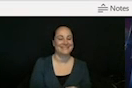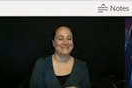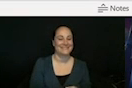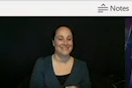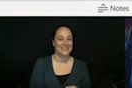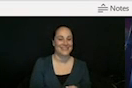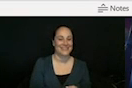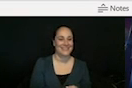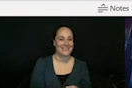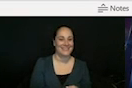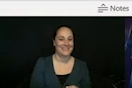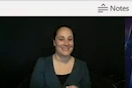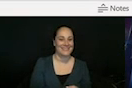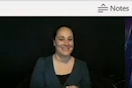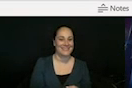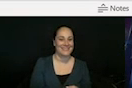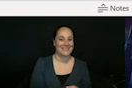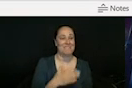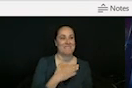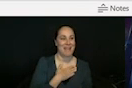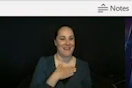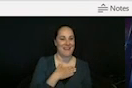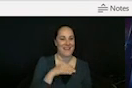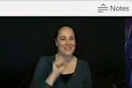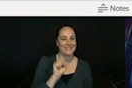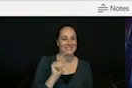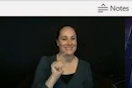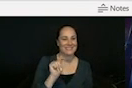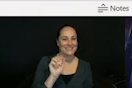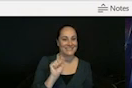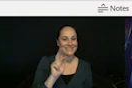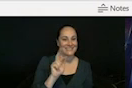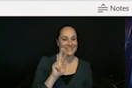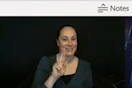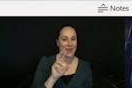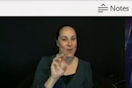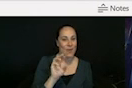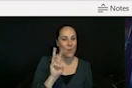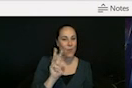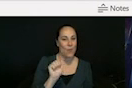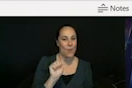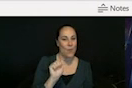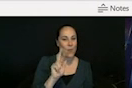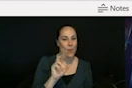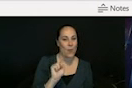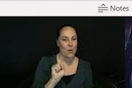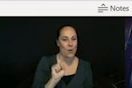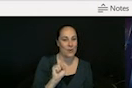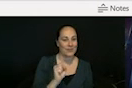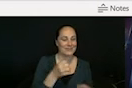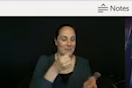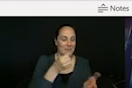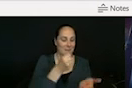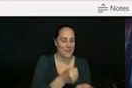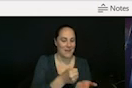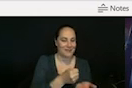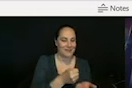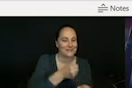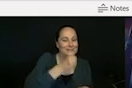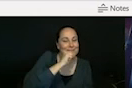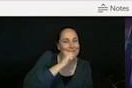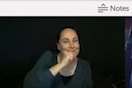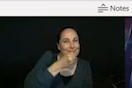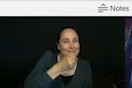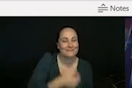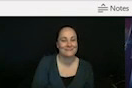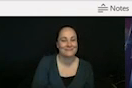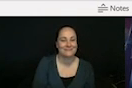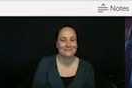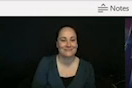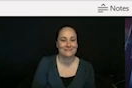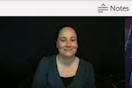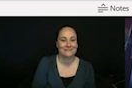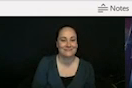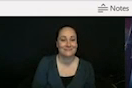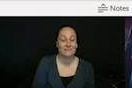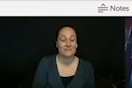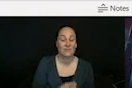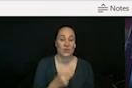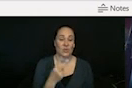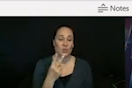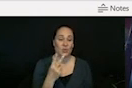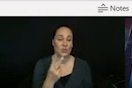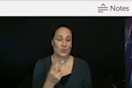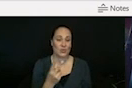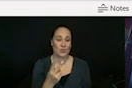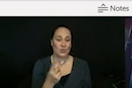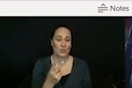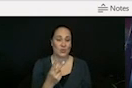mug. So the idea about coffee, right? And then this is the discussion we have about coffee. When you mix two fluids, for example, if you mix